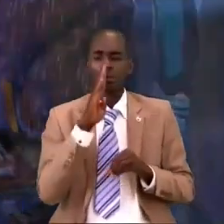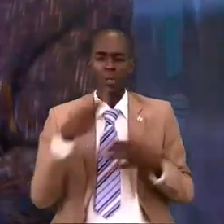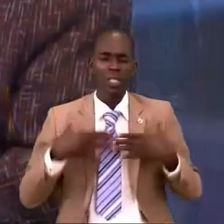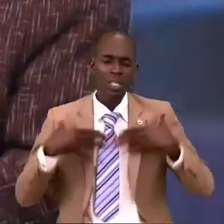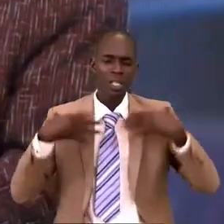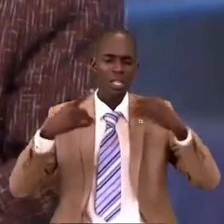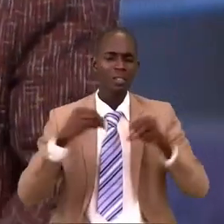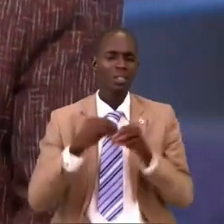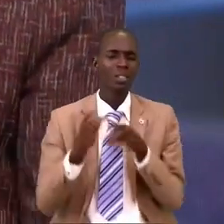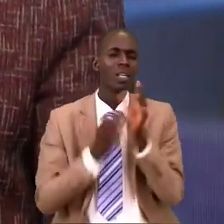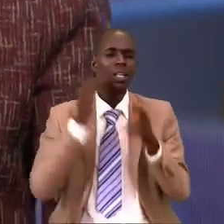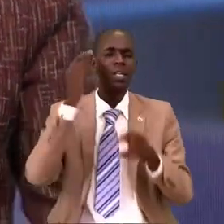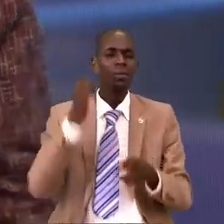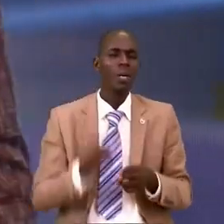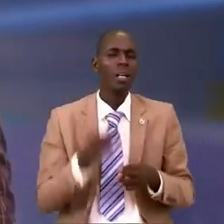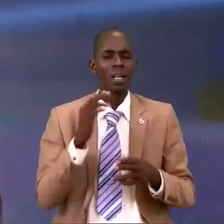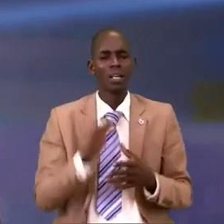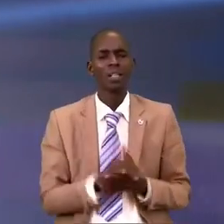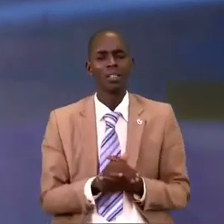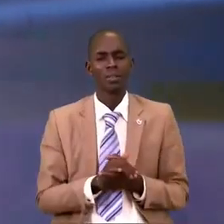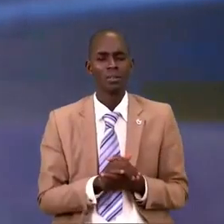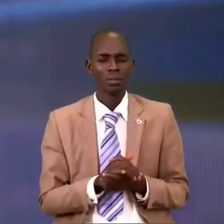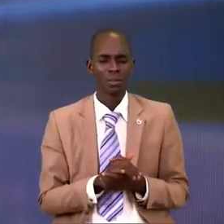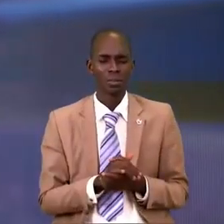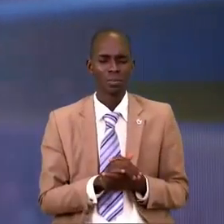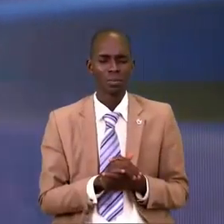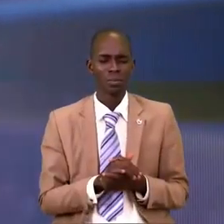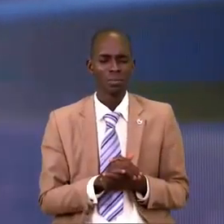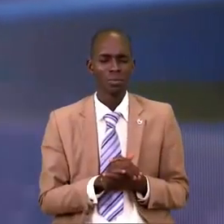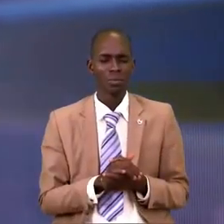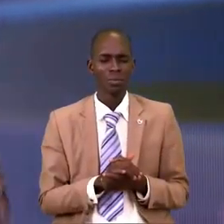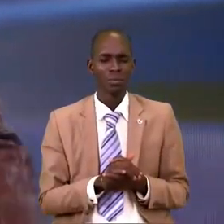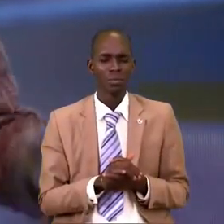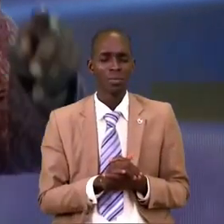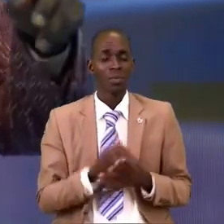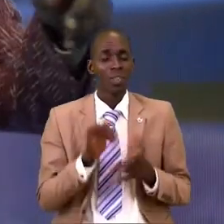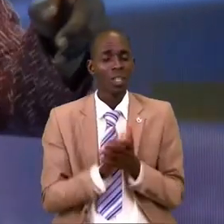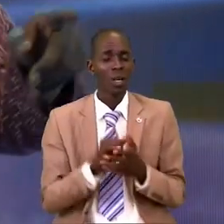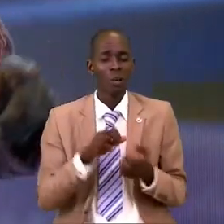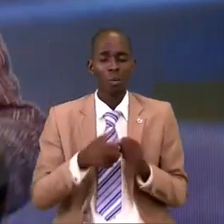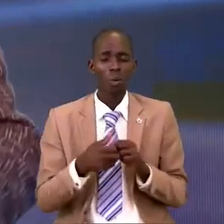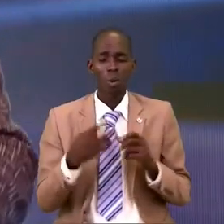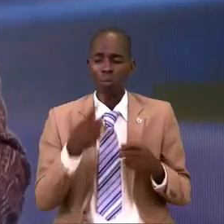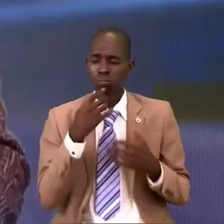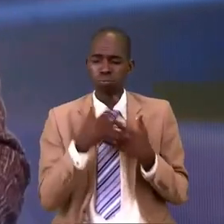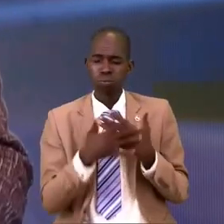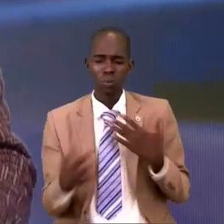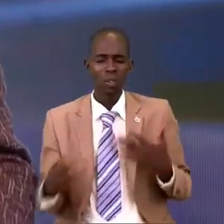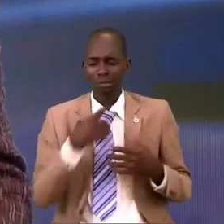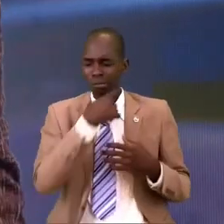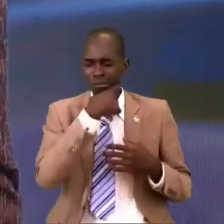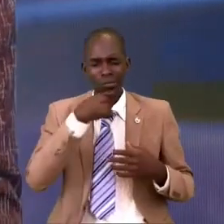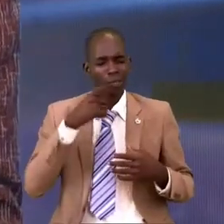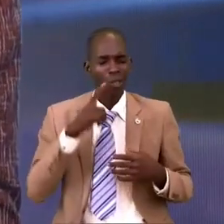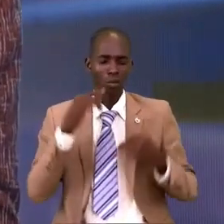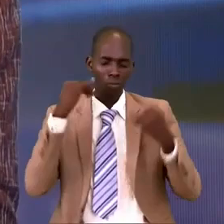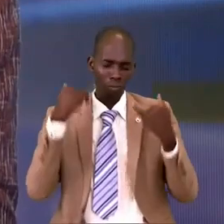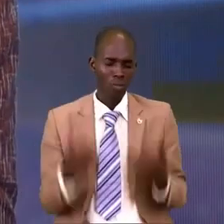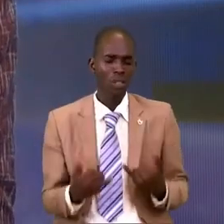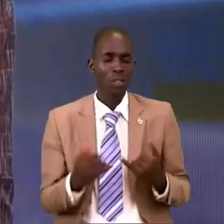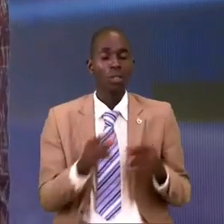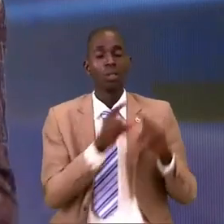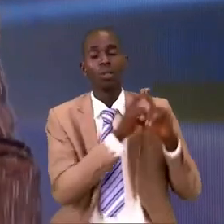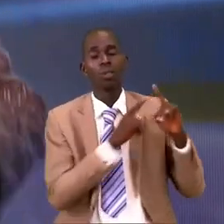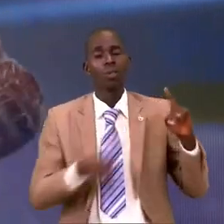right now. Lord, I pray for everyone, right, left, center,